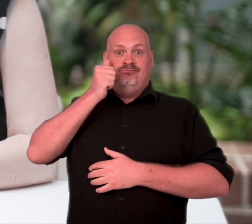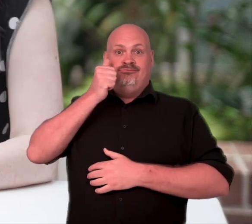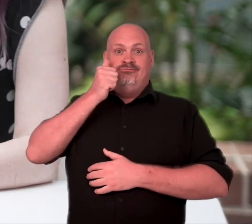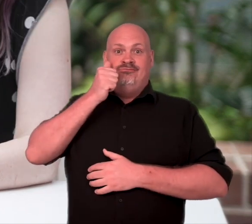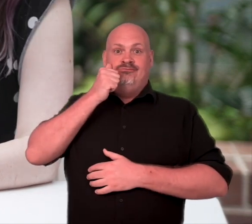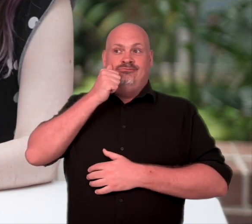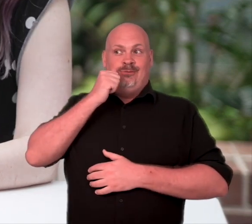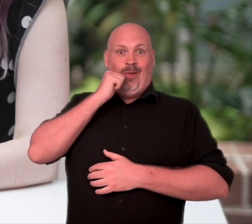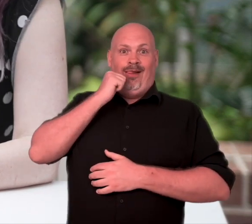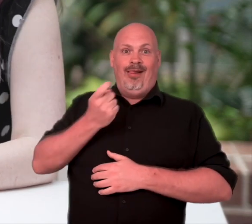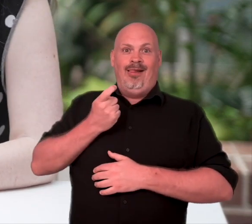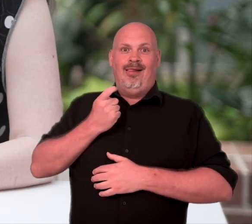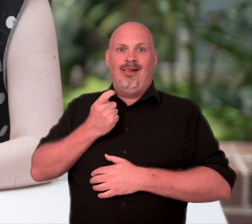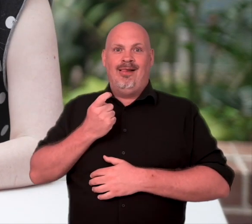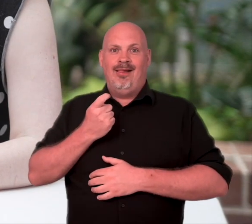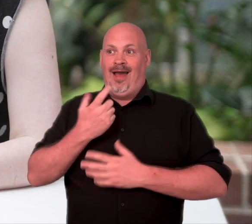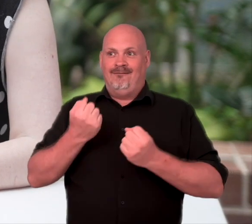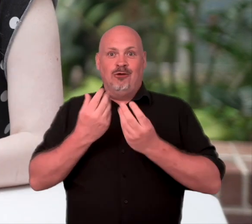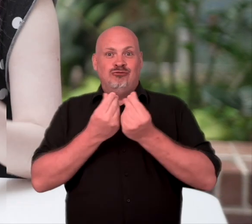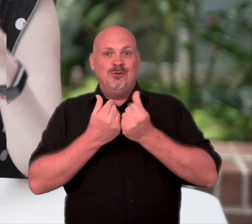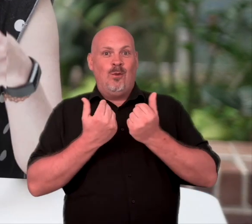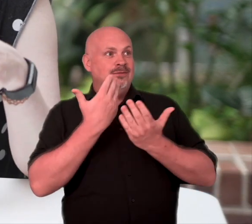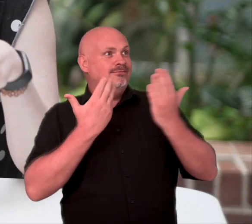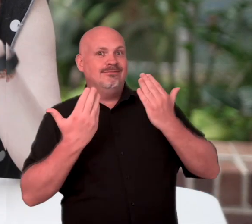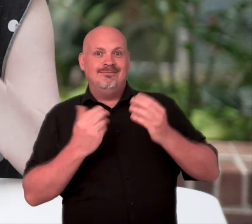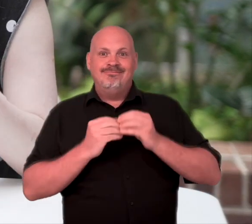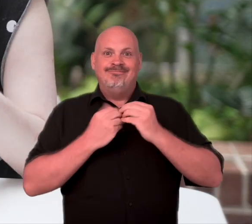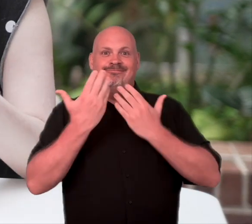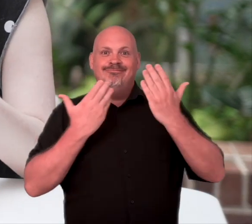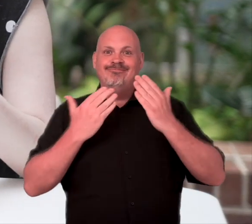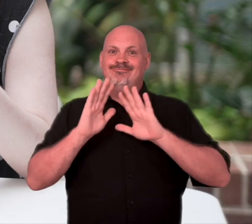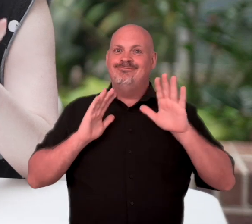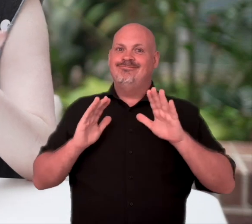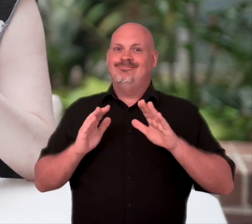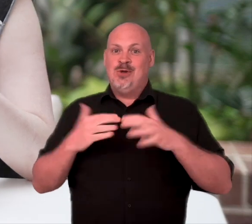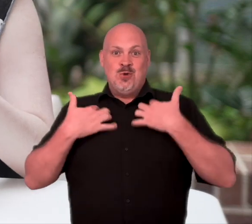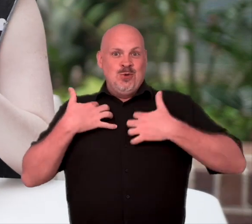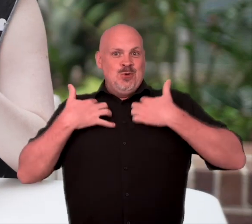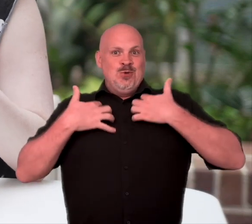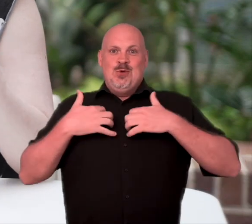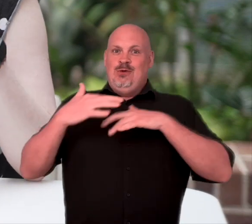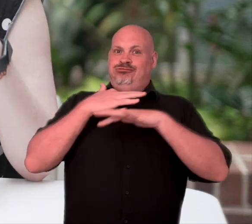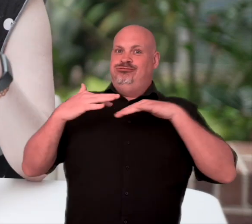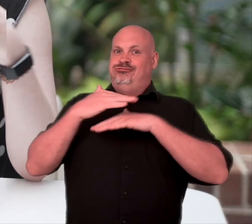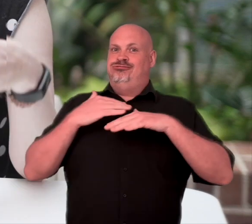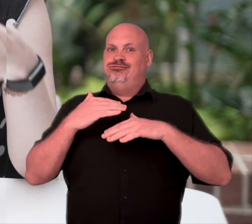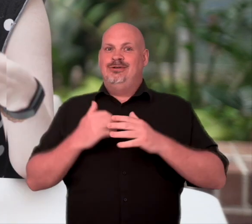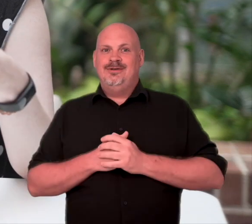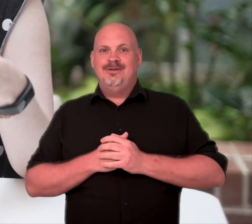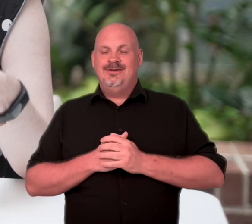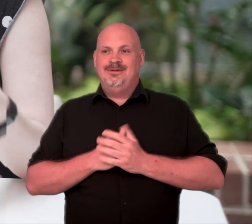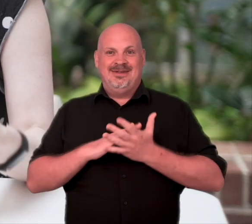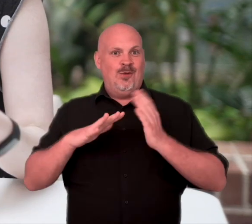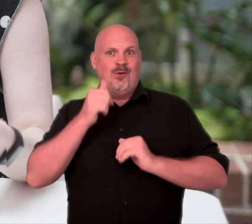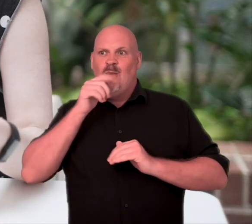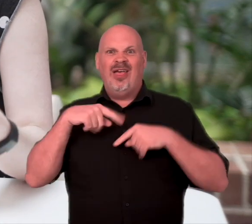And all the patients would know as well, that it was going to happen. We had resources to put up on the wall so that people knew it was going to happen, and it would create quite